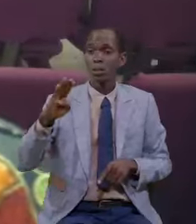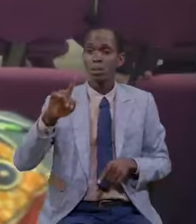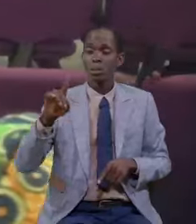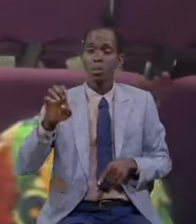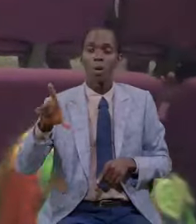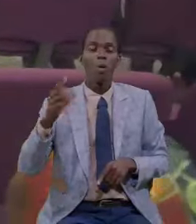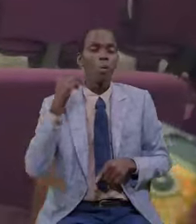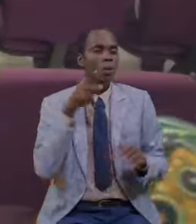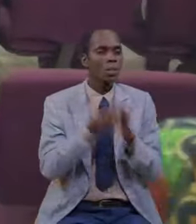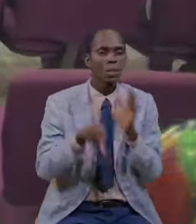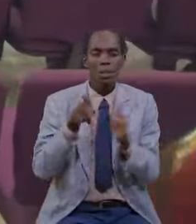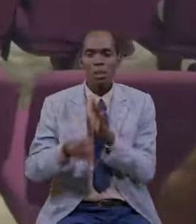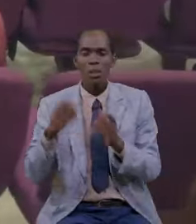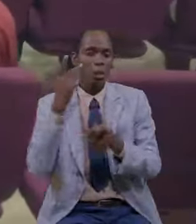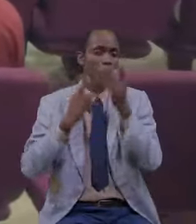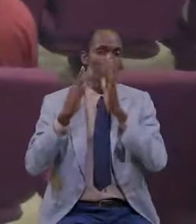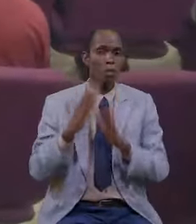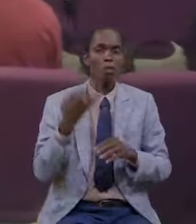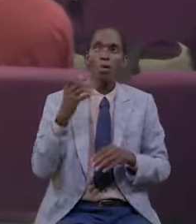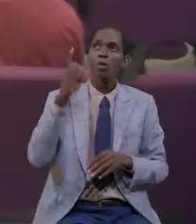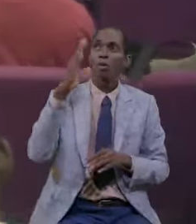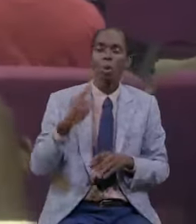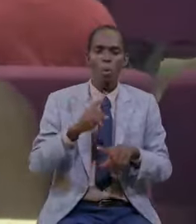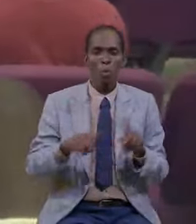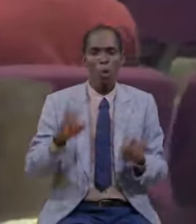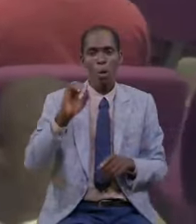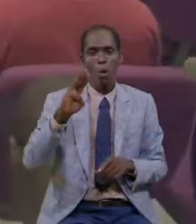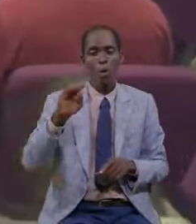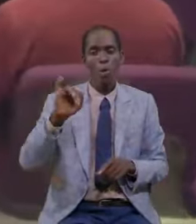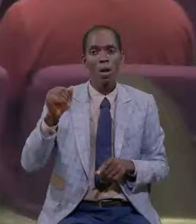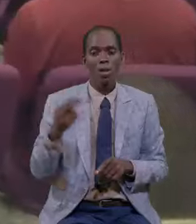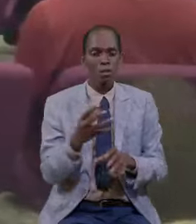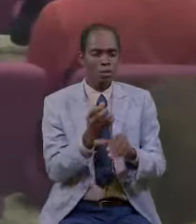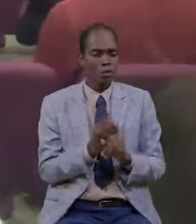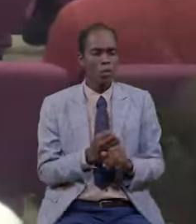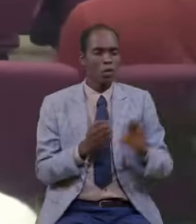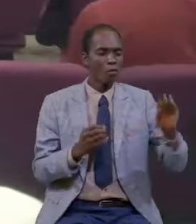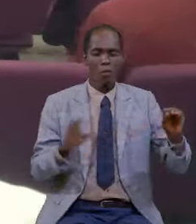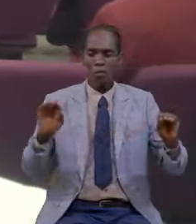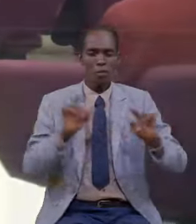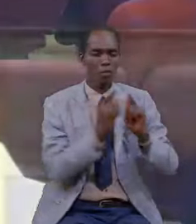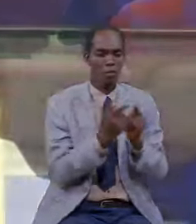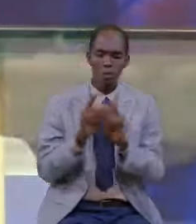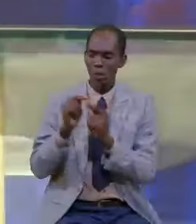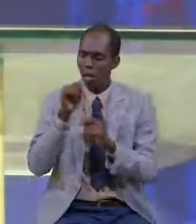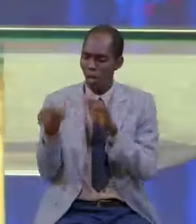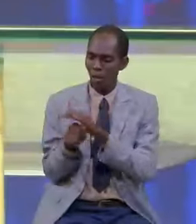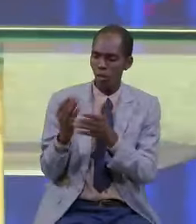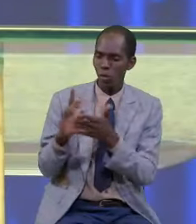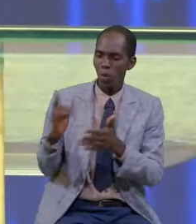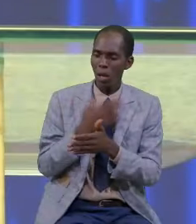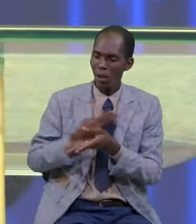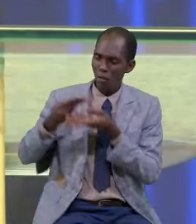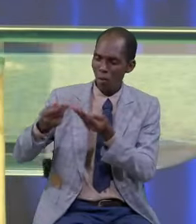HD them in a cave and was feeding them morning and evening look at verse six and and